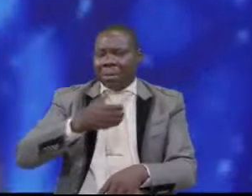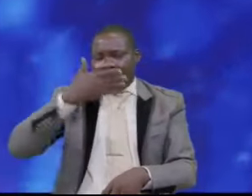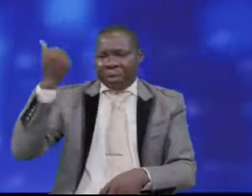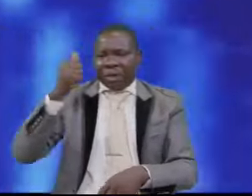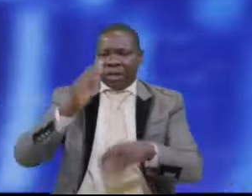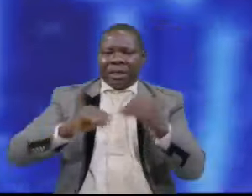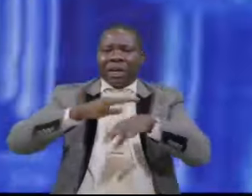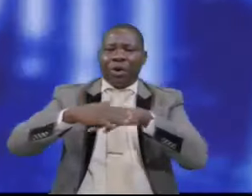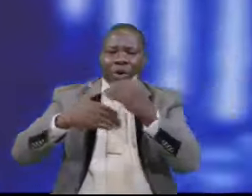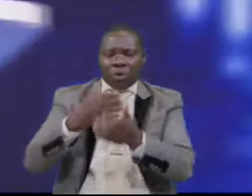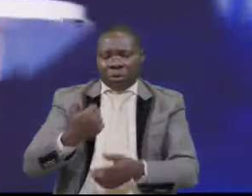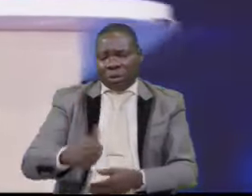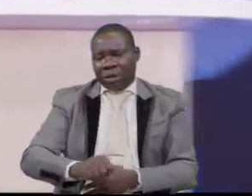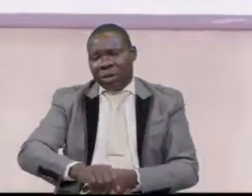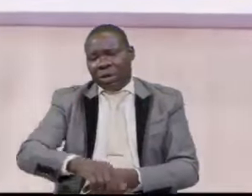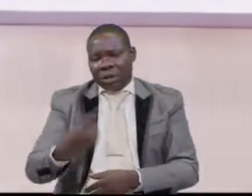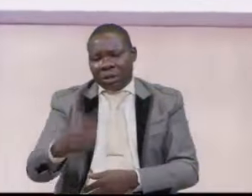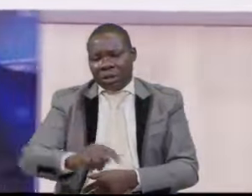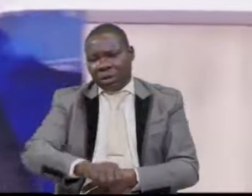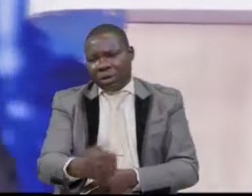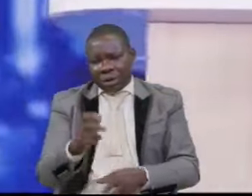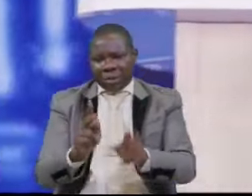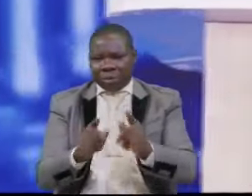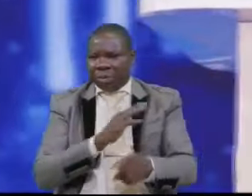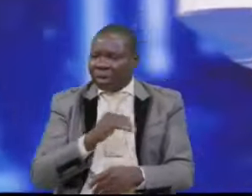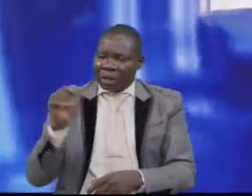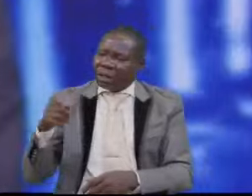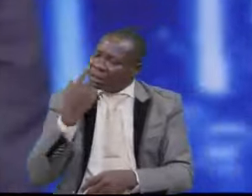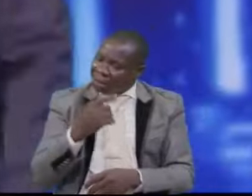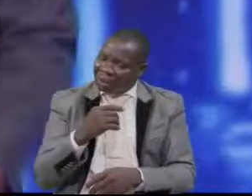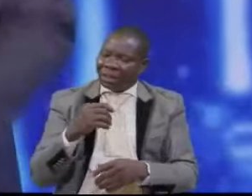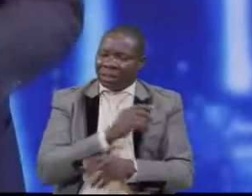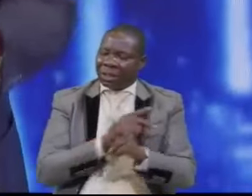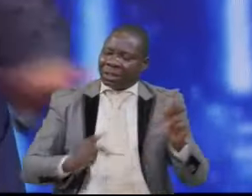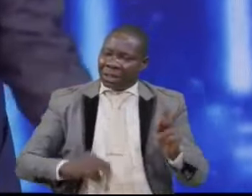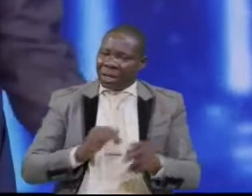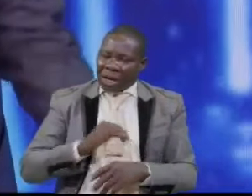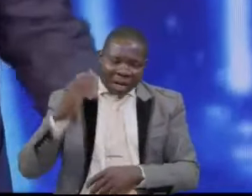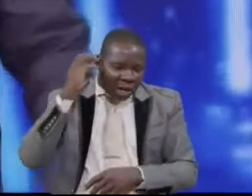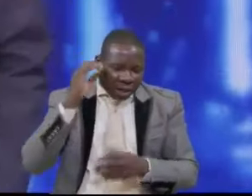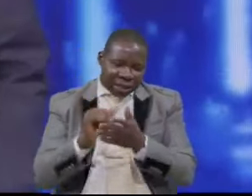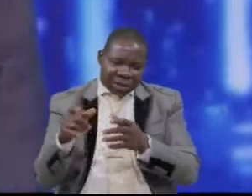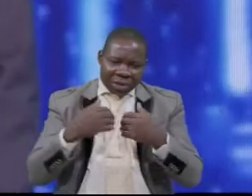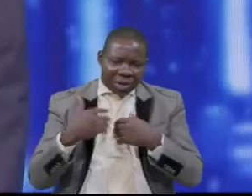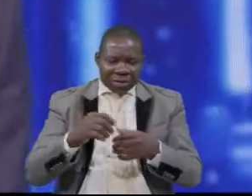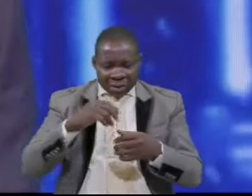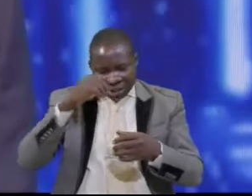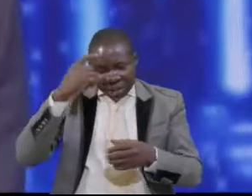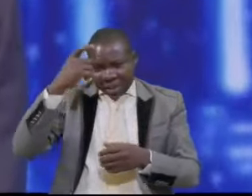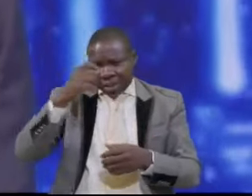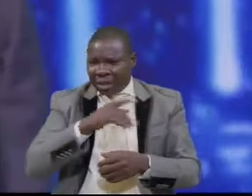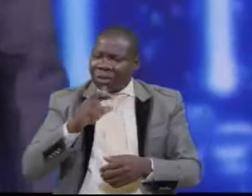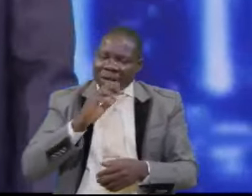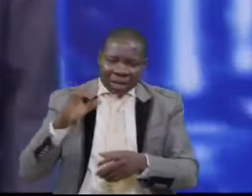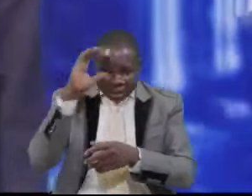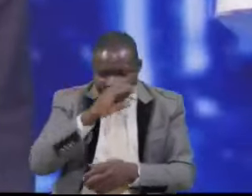other people. And he said, Nebuchadnezzar, I hear that you had a dream. You're looking for the answer to your